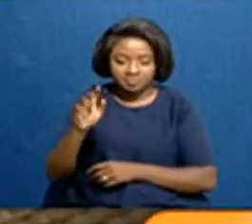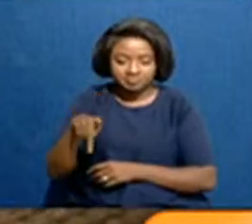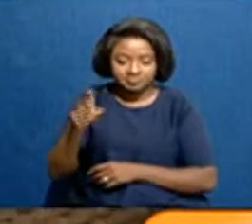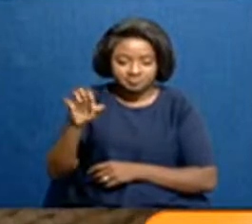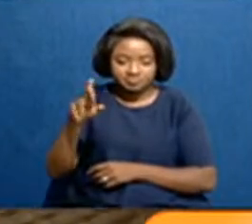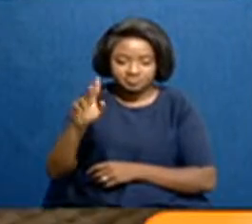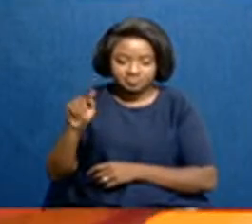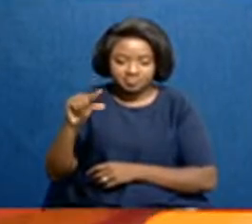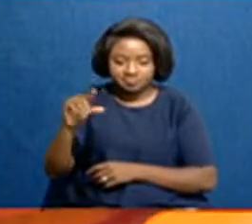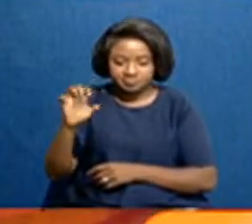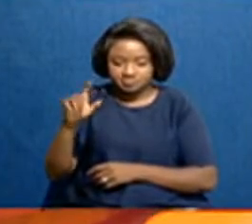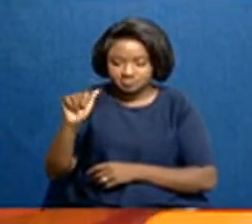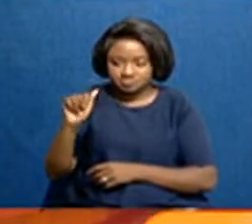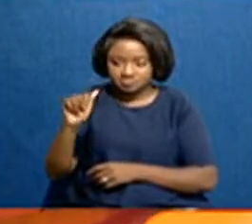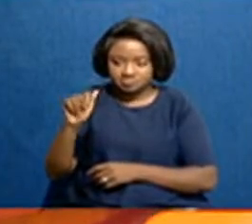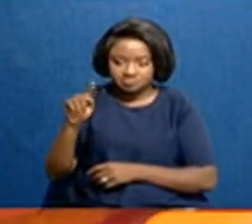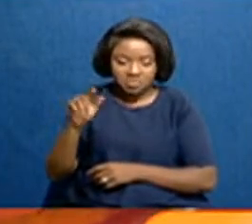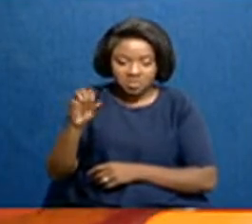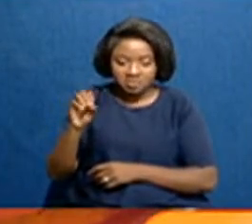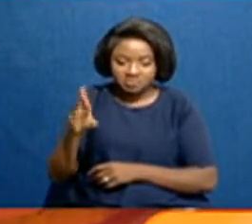with trays.